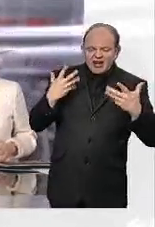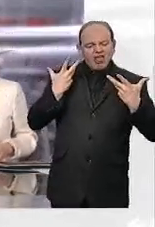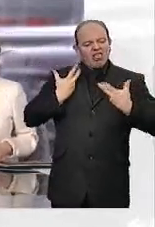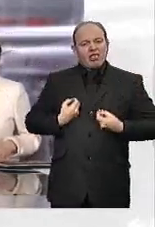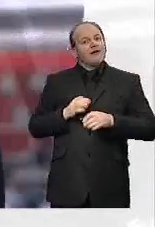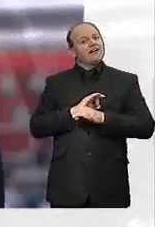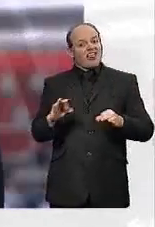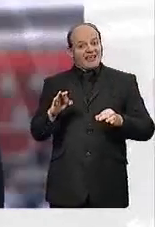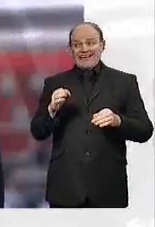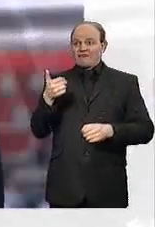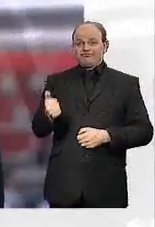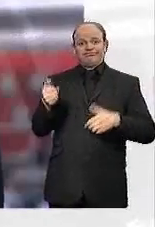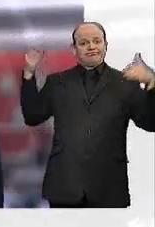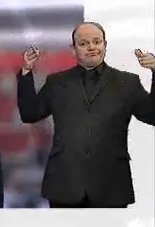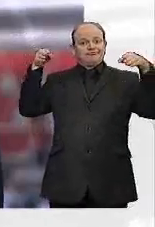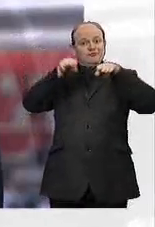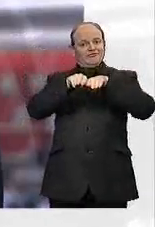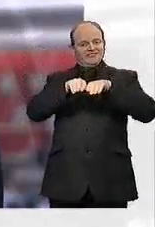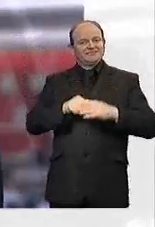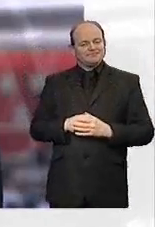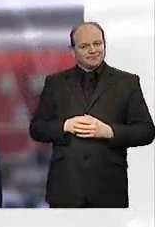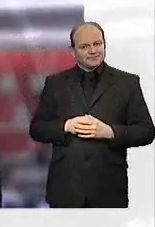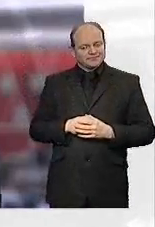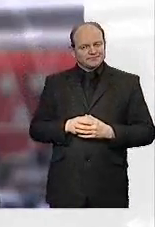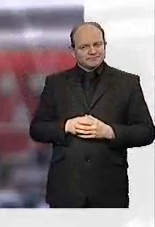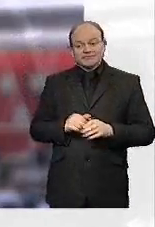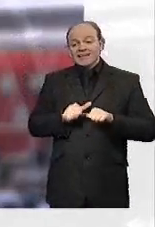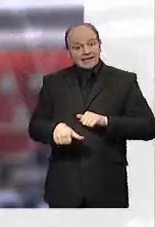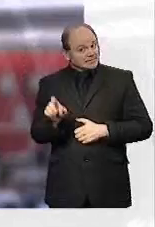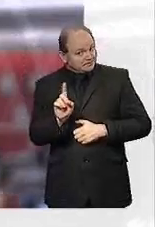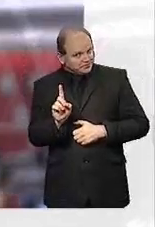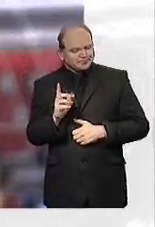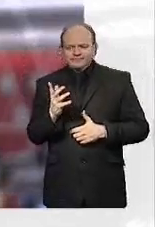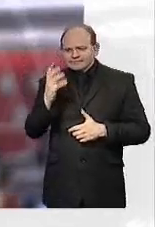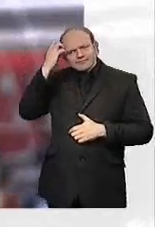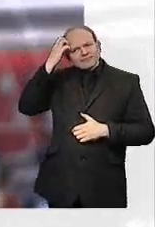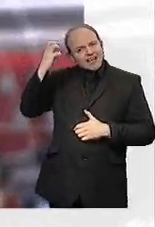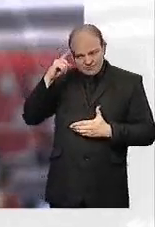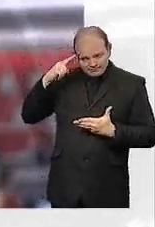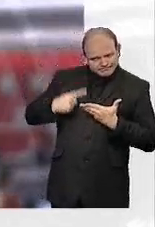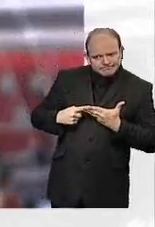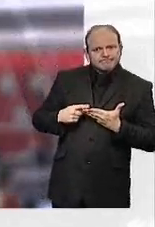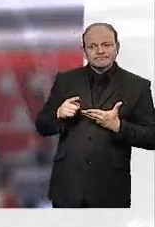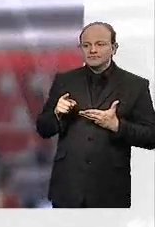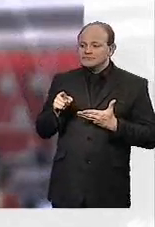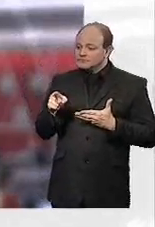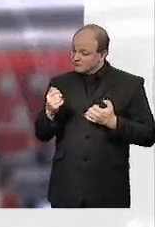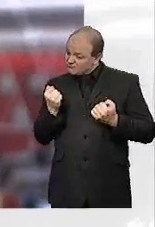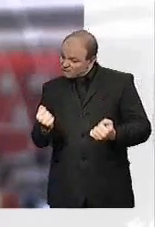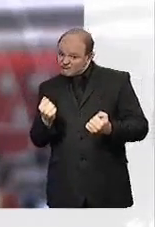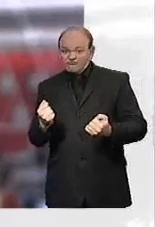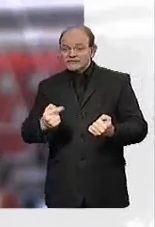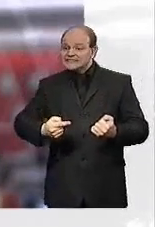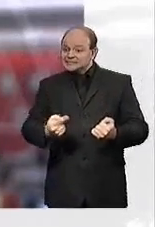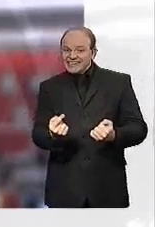Now let's move on, because plans to reduce speed limits on some roads in England and Wales have been published by the government this morning. The Department of Transport has